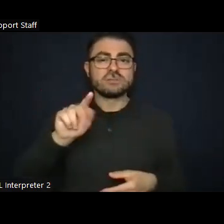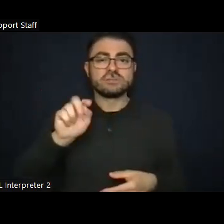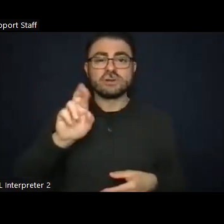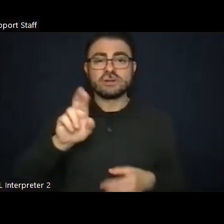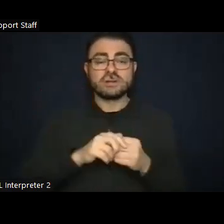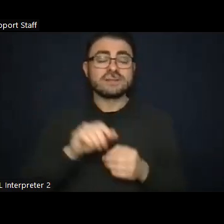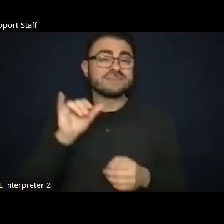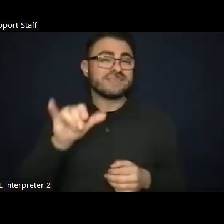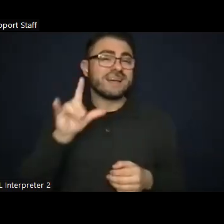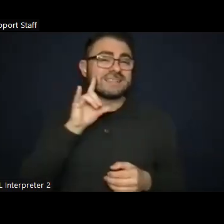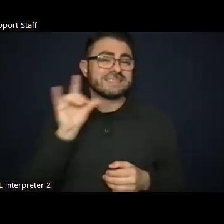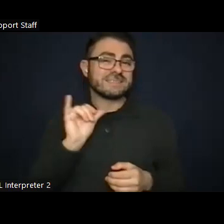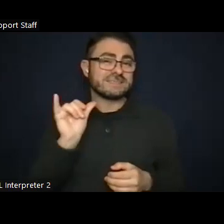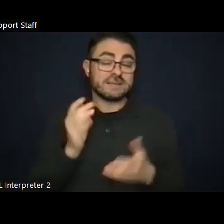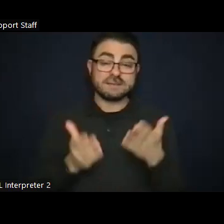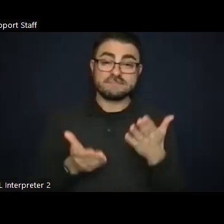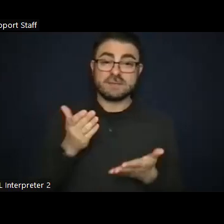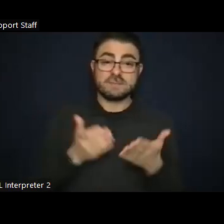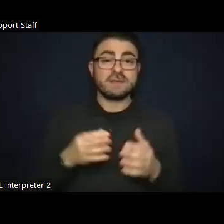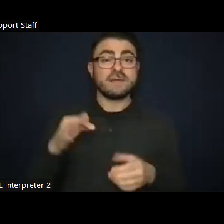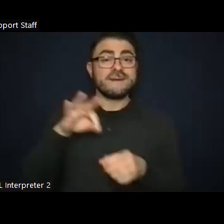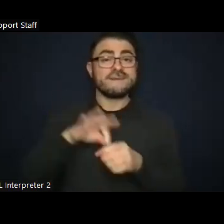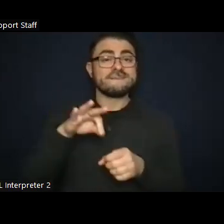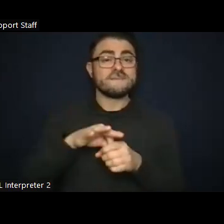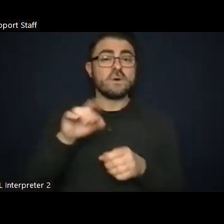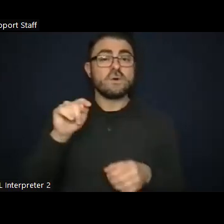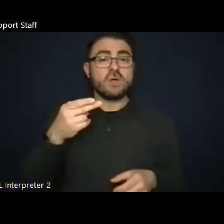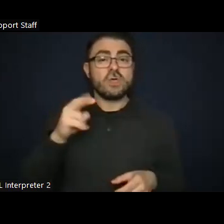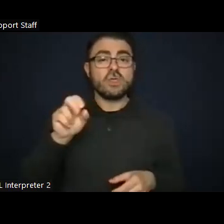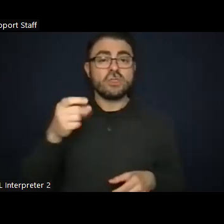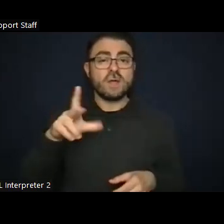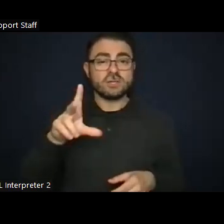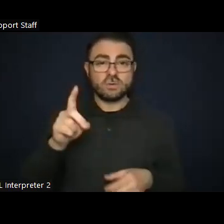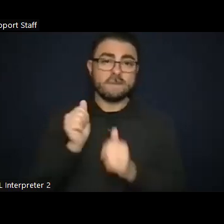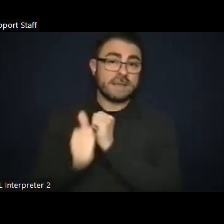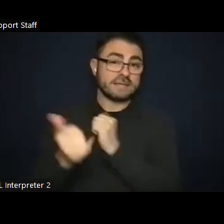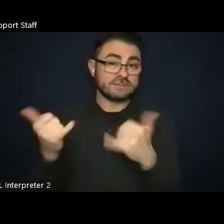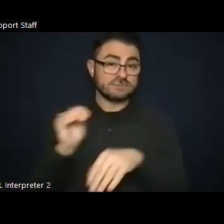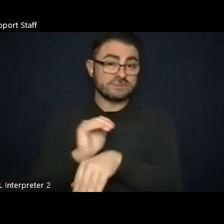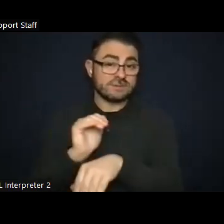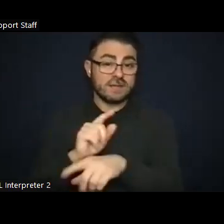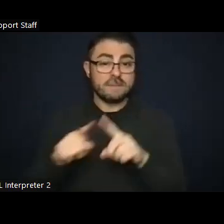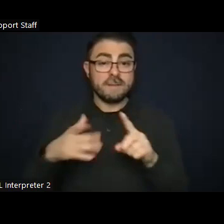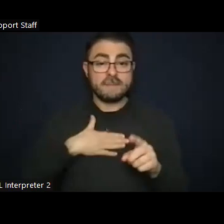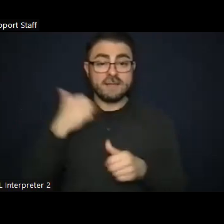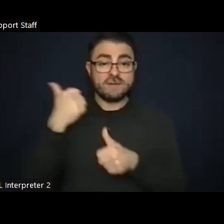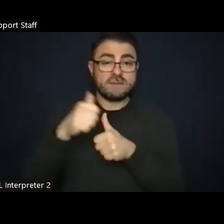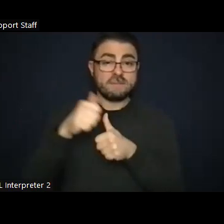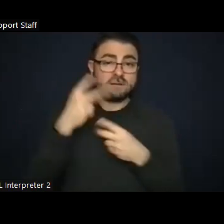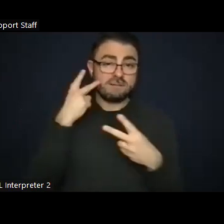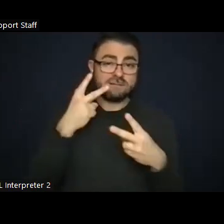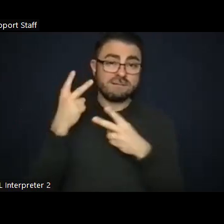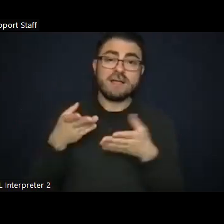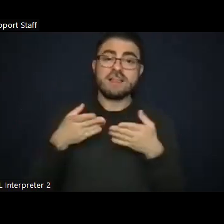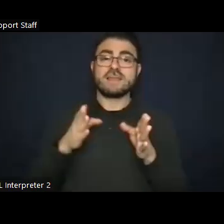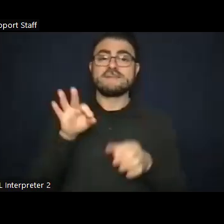It sounds to me like maybe the vote thresholds went through tonight. My recollection, staff, is that the discussion was, let's leave the voting